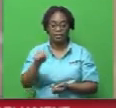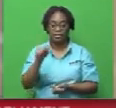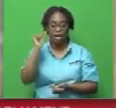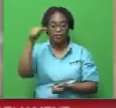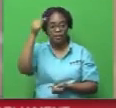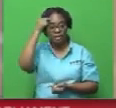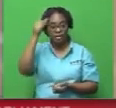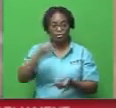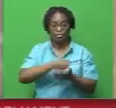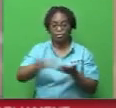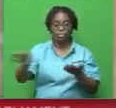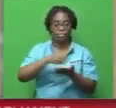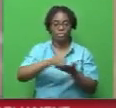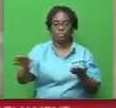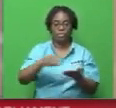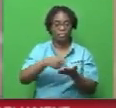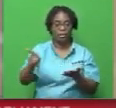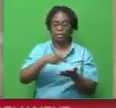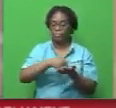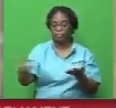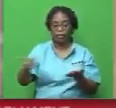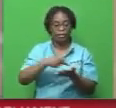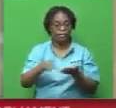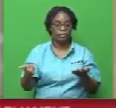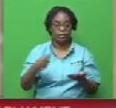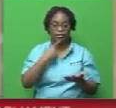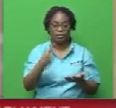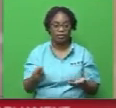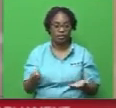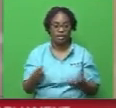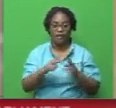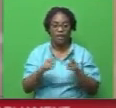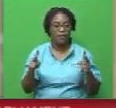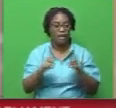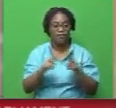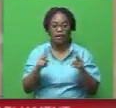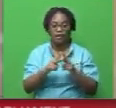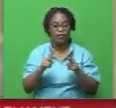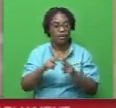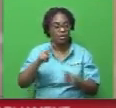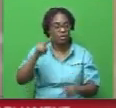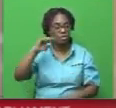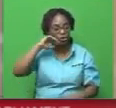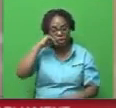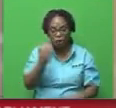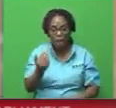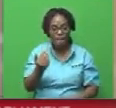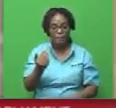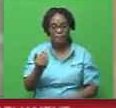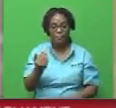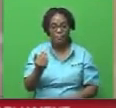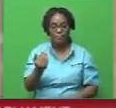And it is, quite frankly, extremely, extremely shameful. I feel